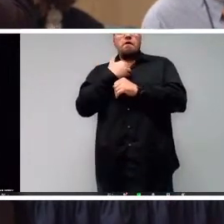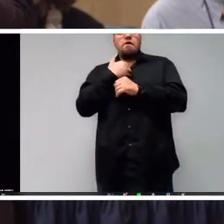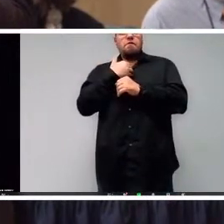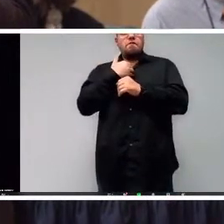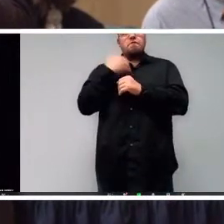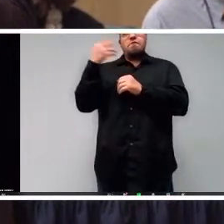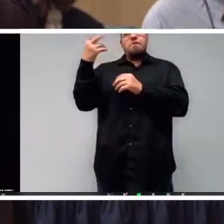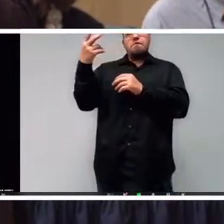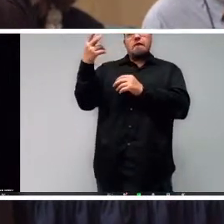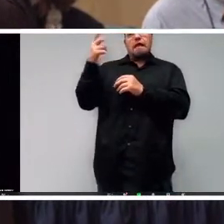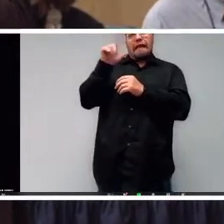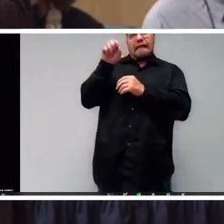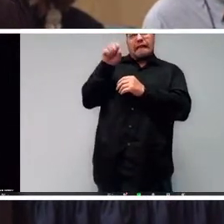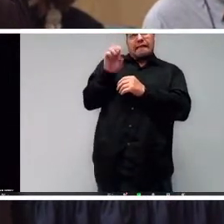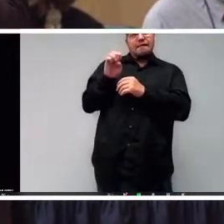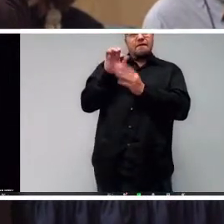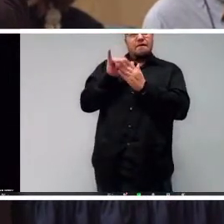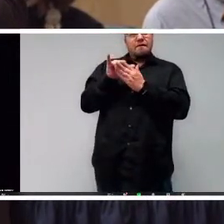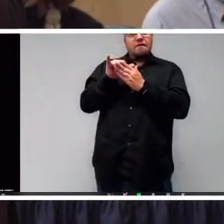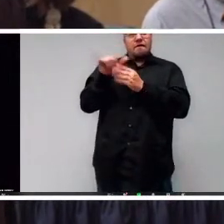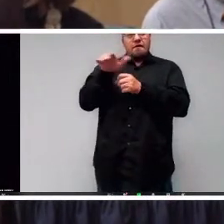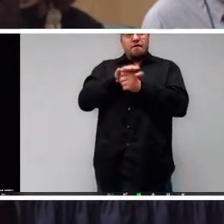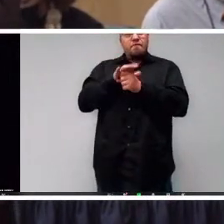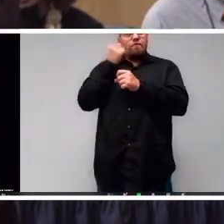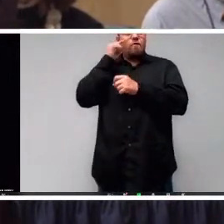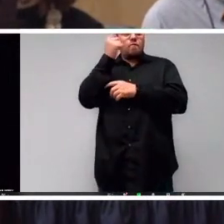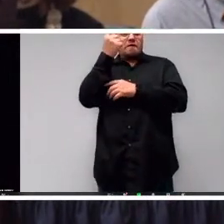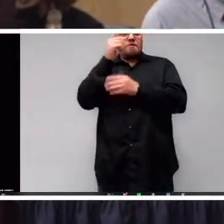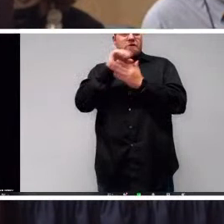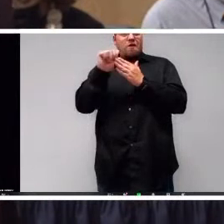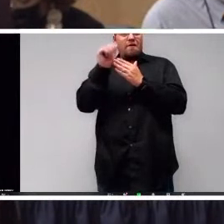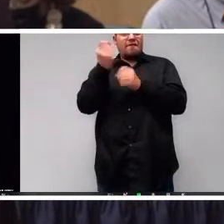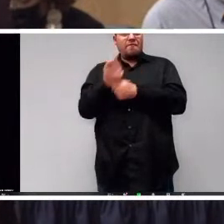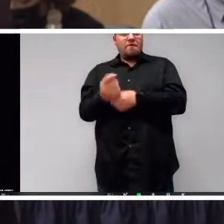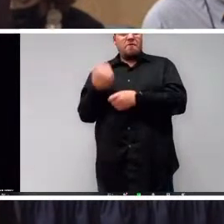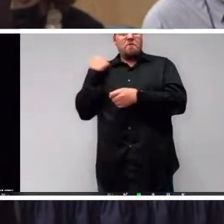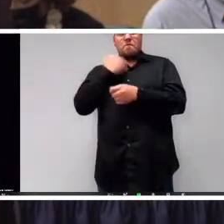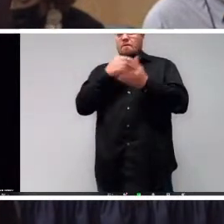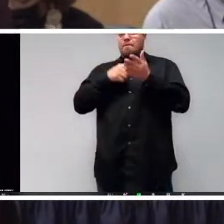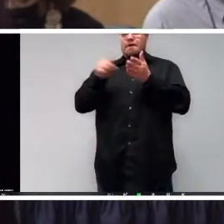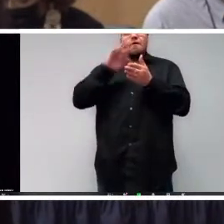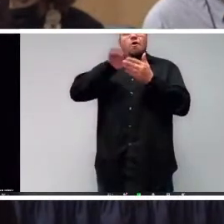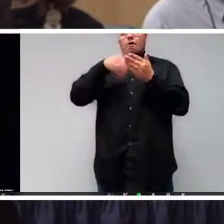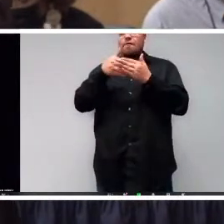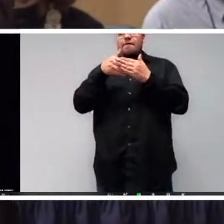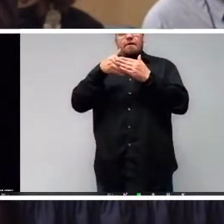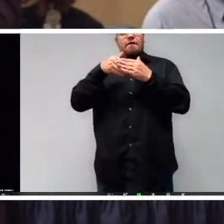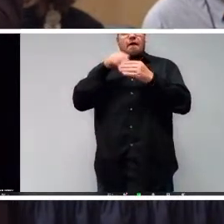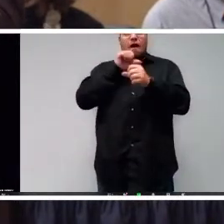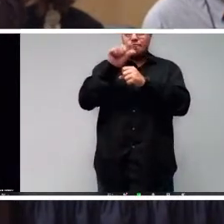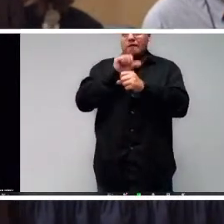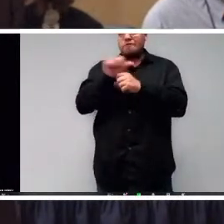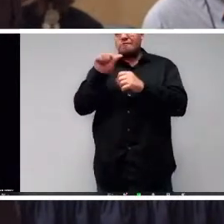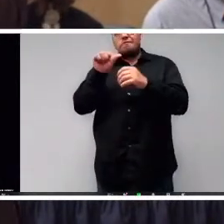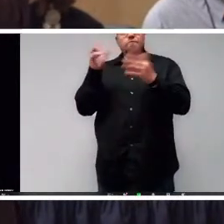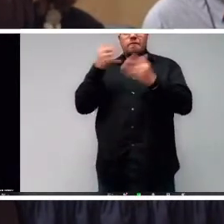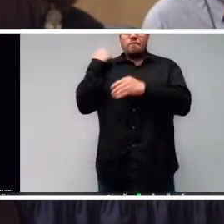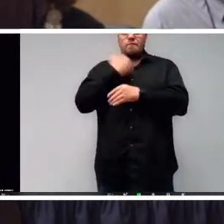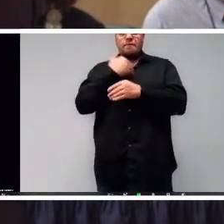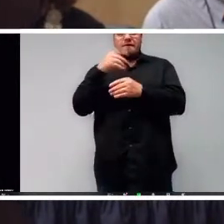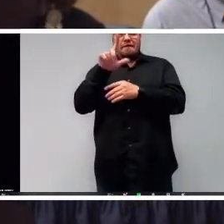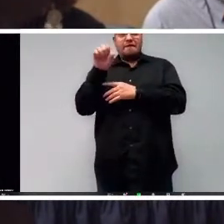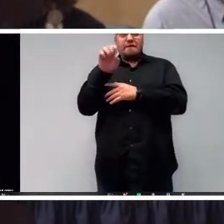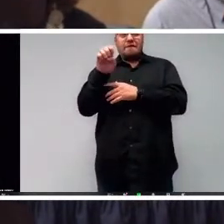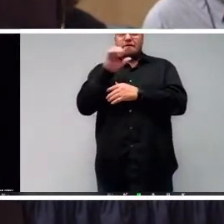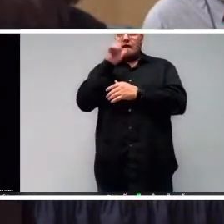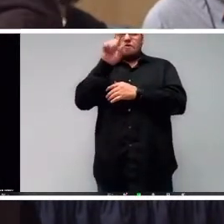the space for $1 a year, we were also paying all the operational costs of what we were leasing, right? So it wasn't just $1,